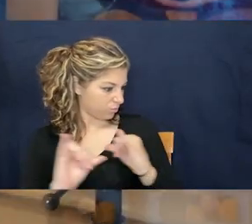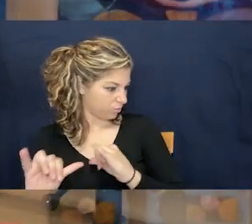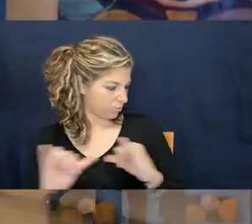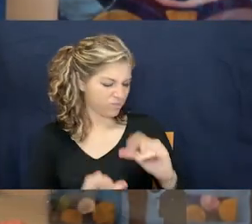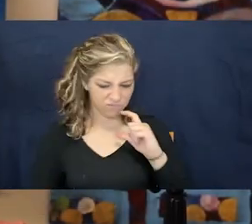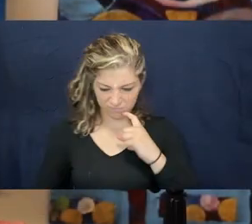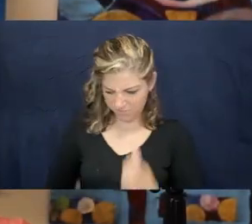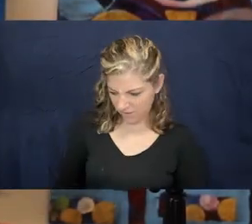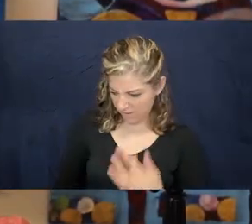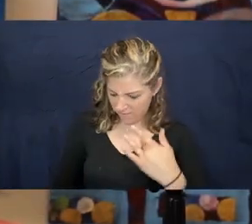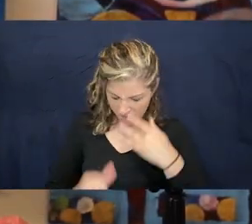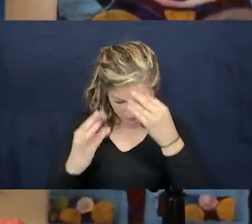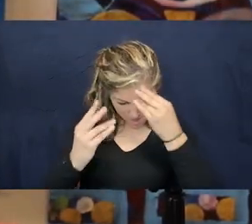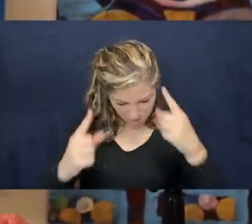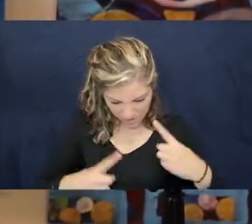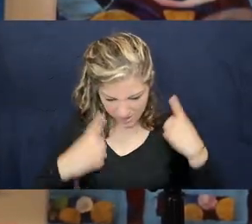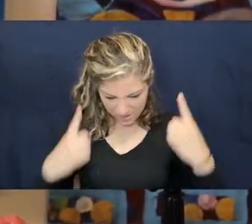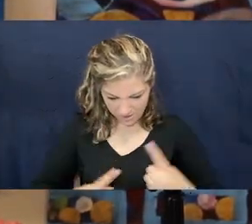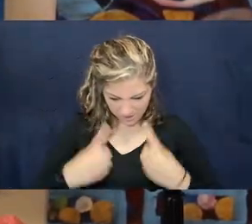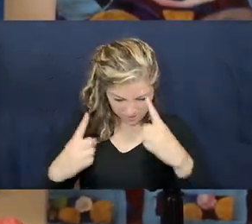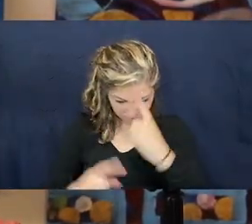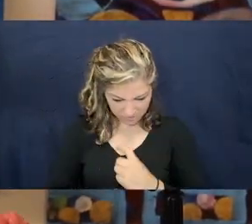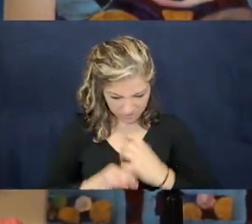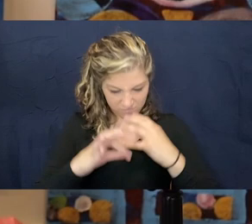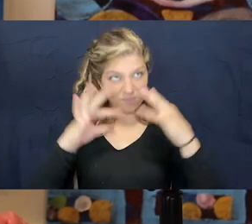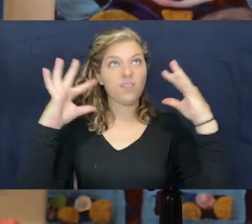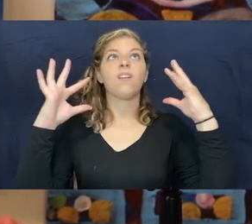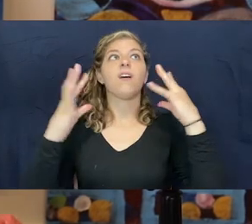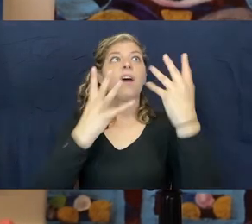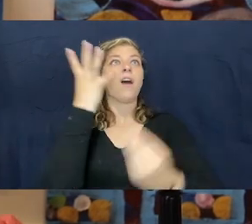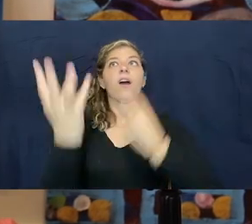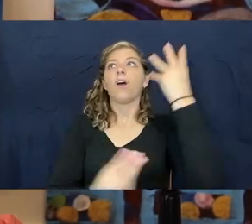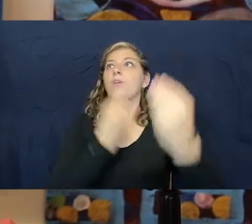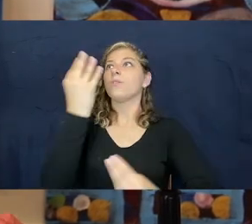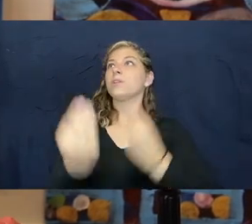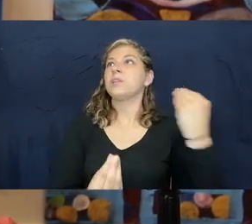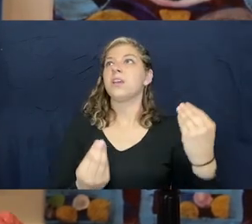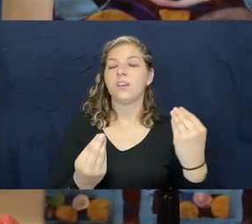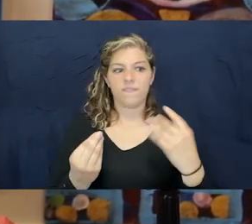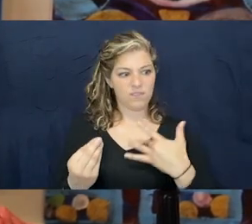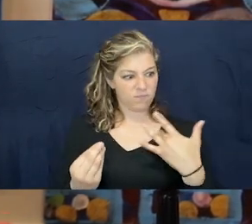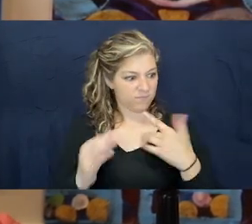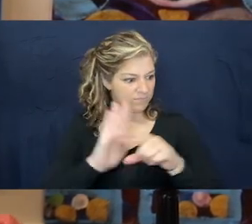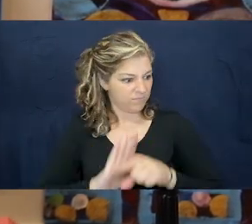girl. Jealousy, honey, making me go crazy. Dream house.